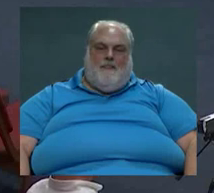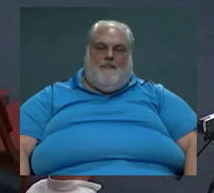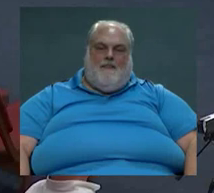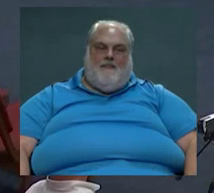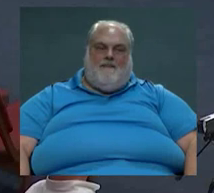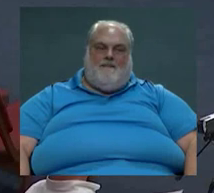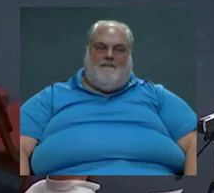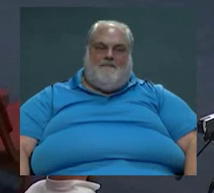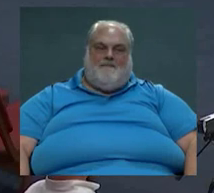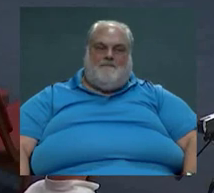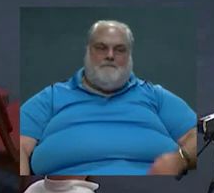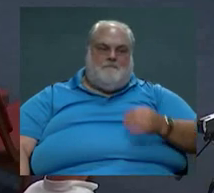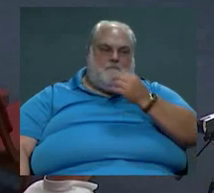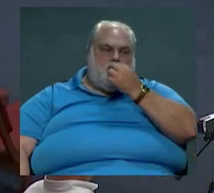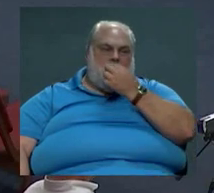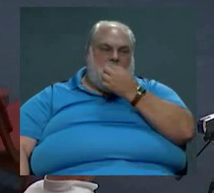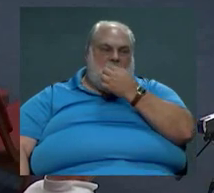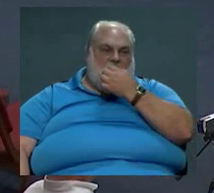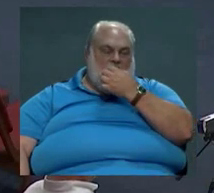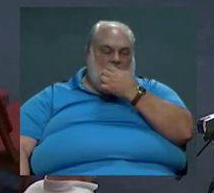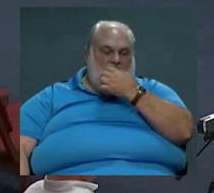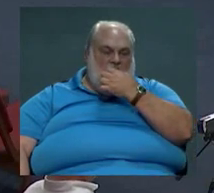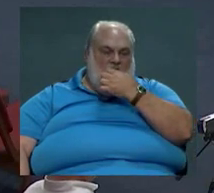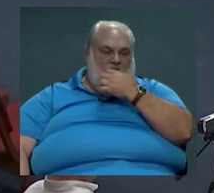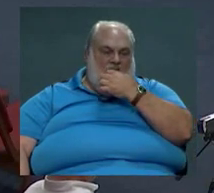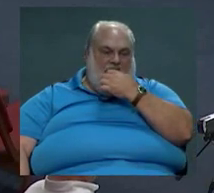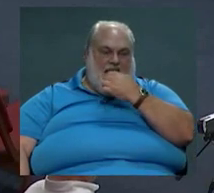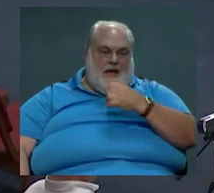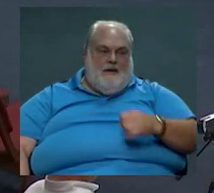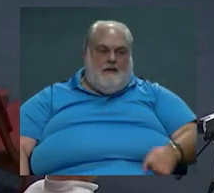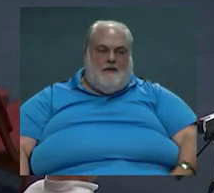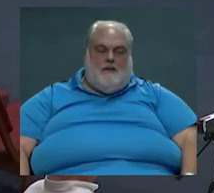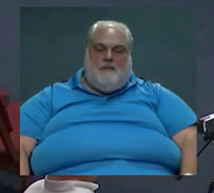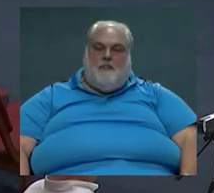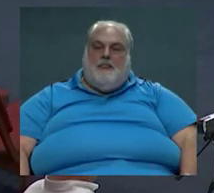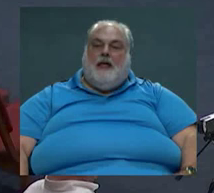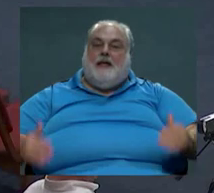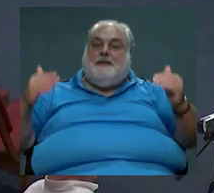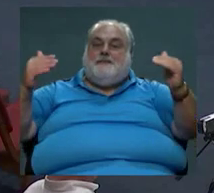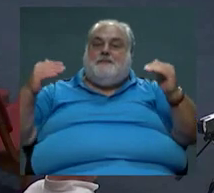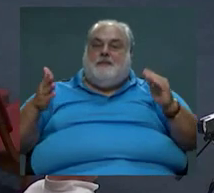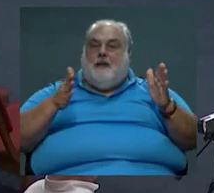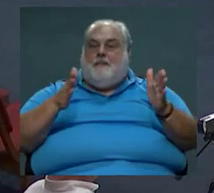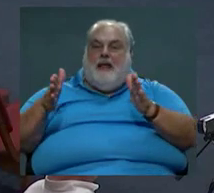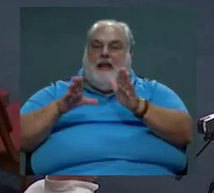All right. Very good. Thank you. We can move on to the planning and development items.